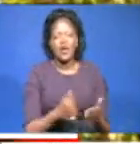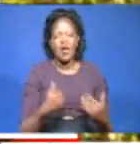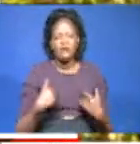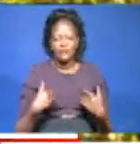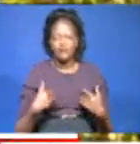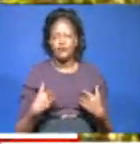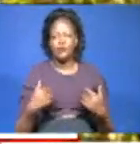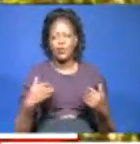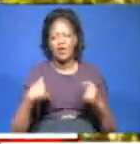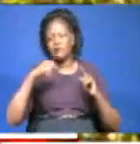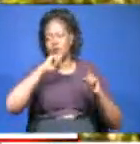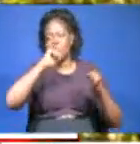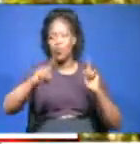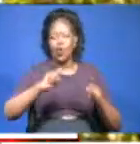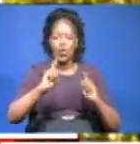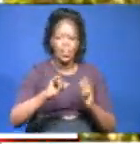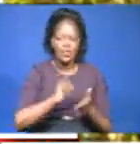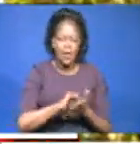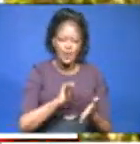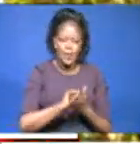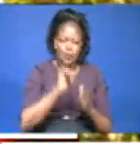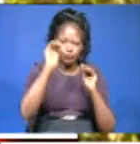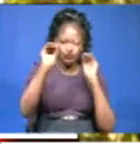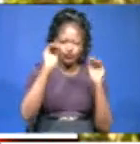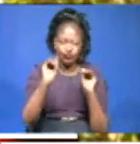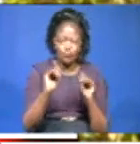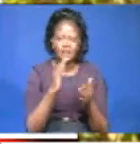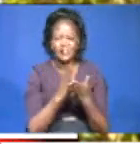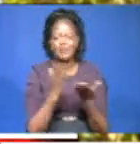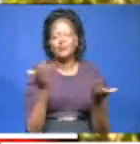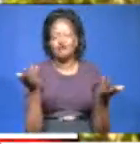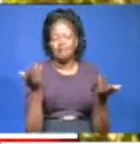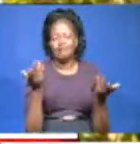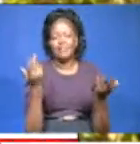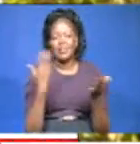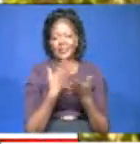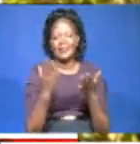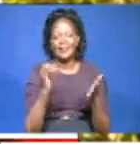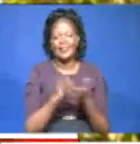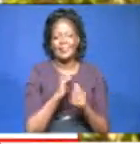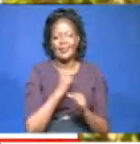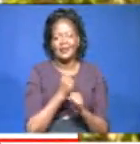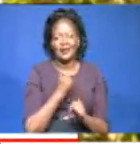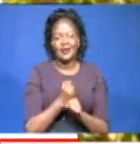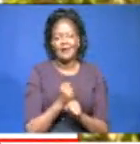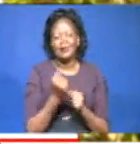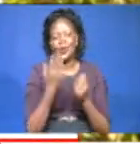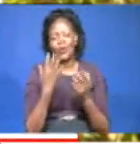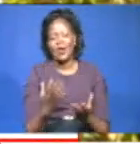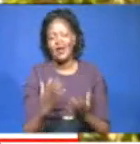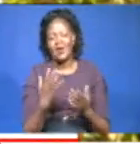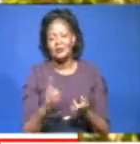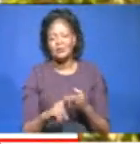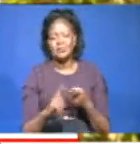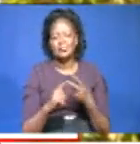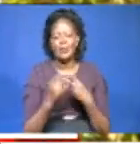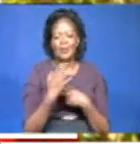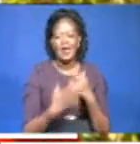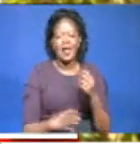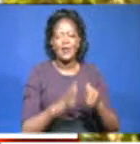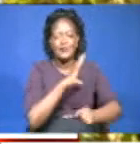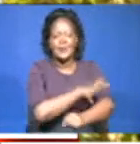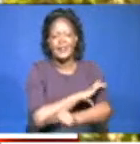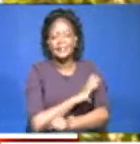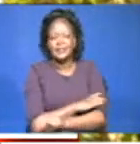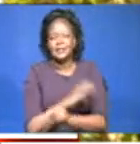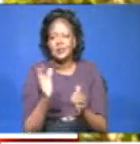some questions that people are asked. There are some vital signs that are taken. There is weight that is taken. Your blood pressure is taken together with